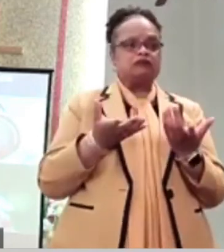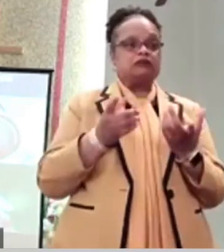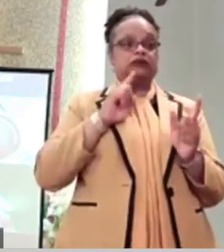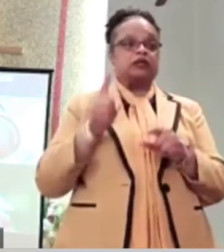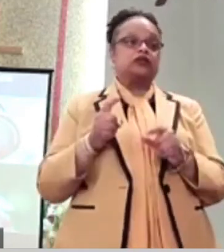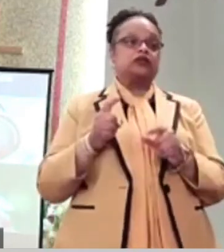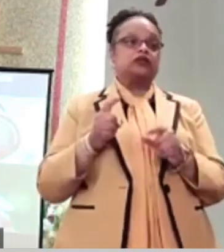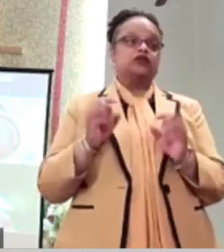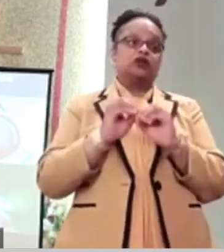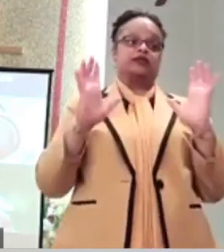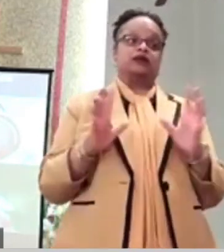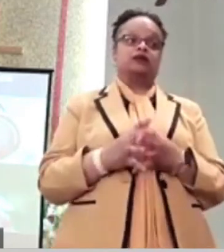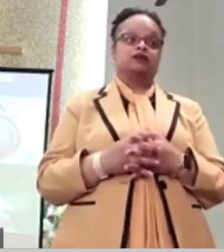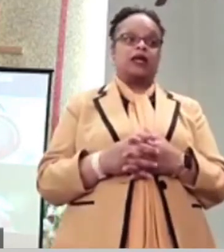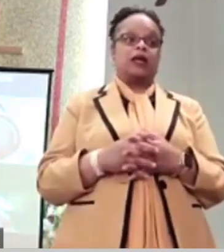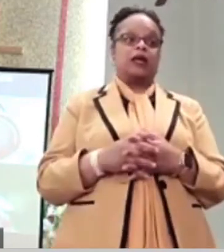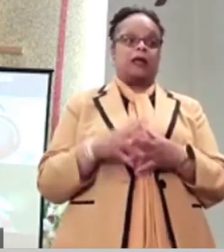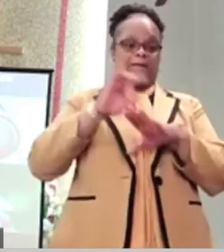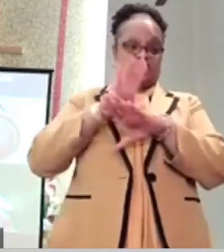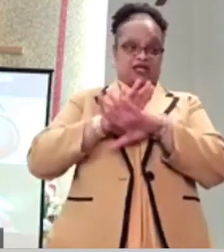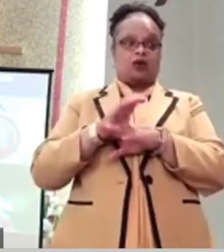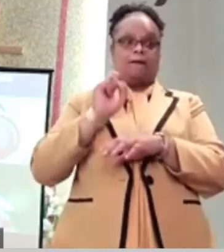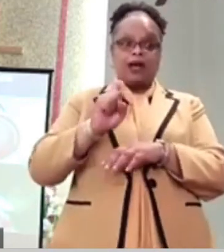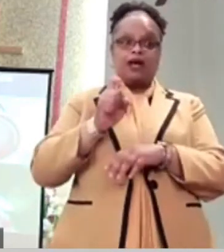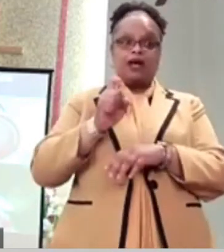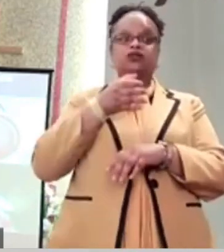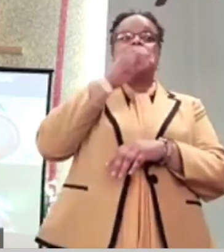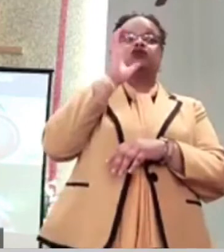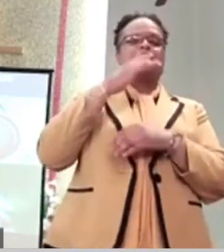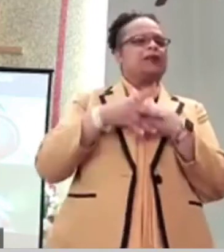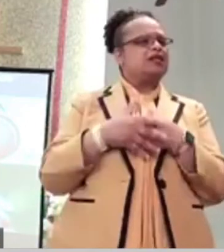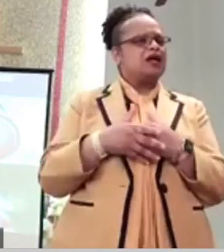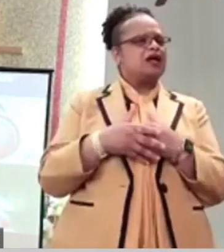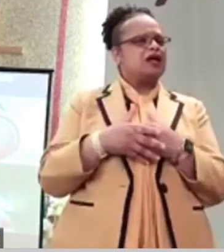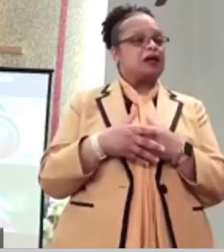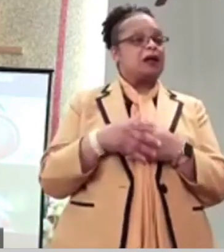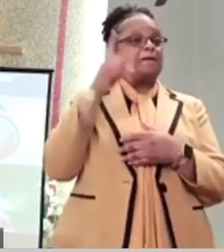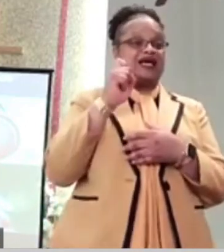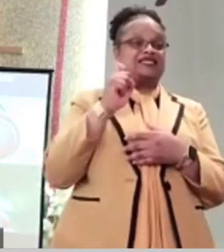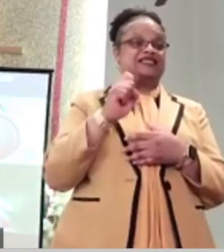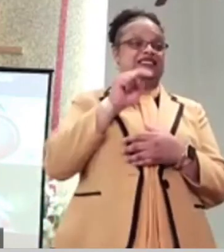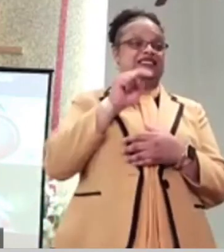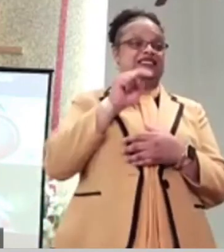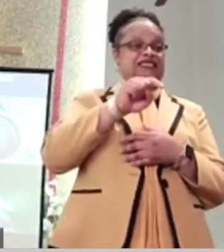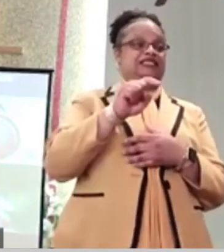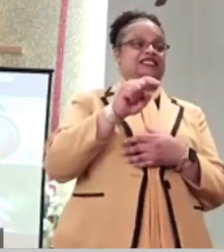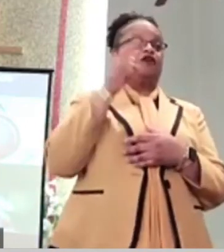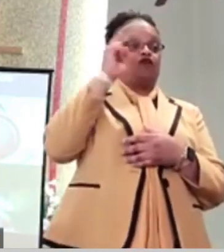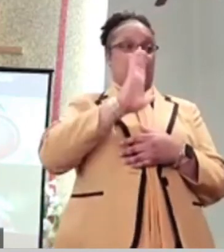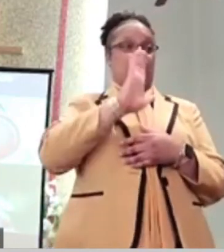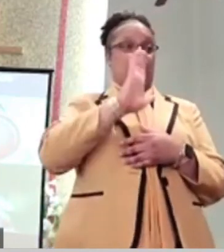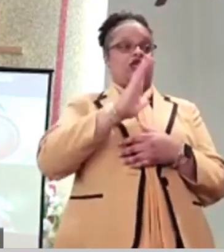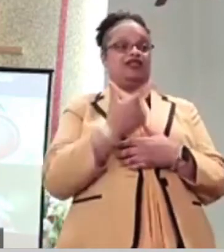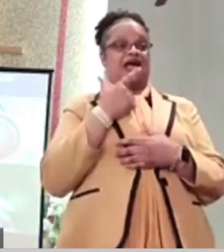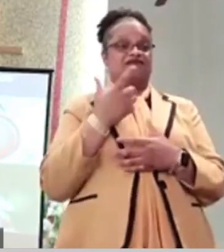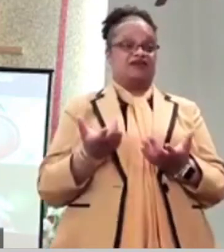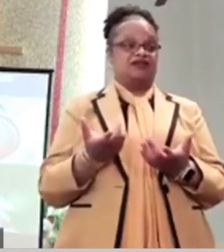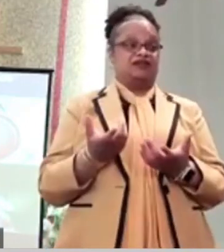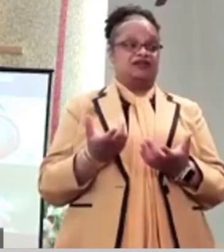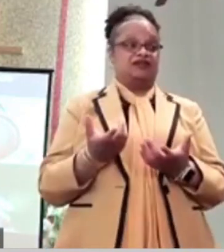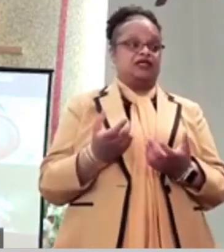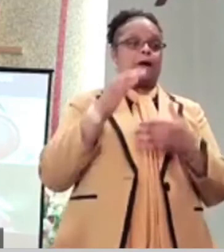pretty straightforward. Mosquitoes must drink blood. It's a literal life or death situation. Blood